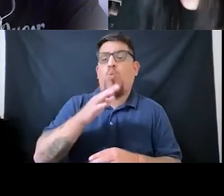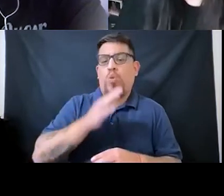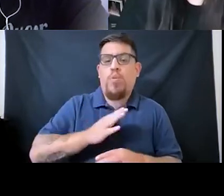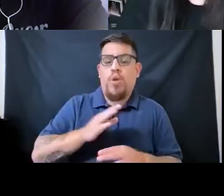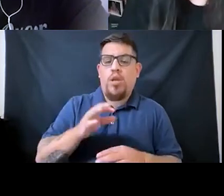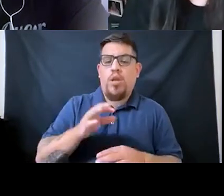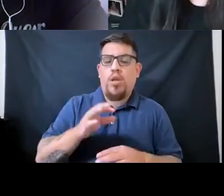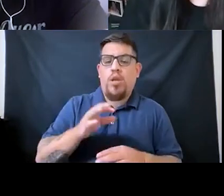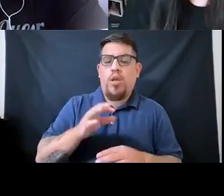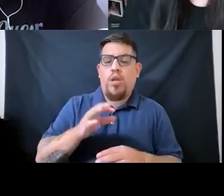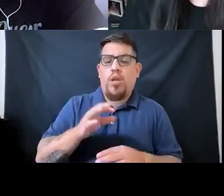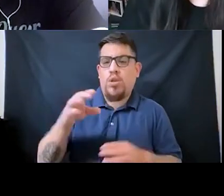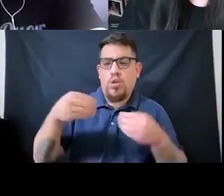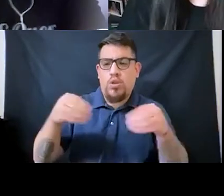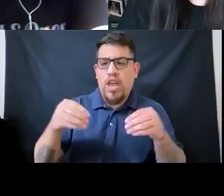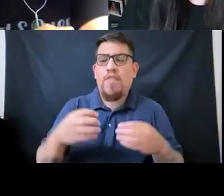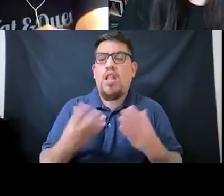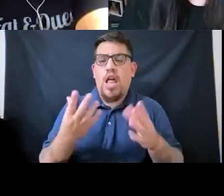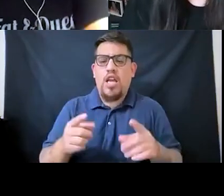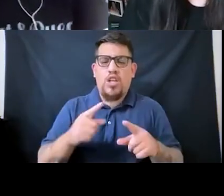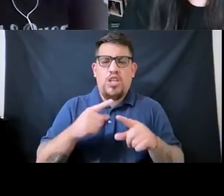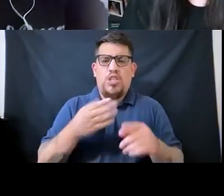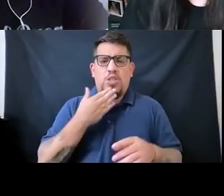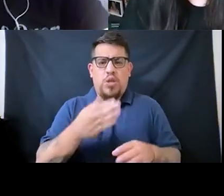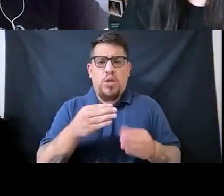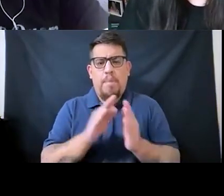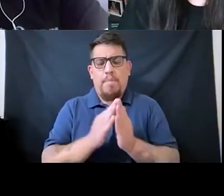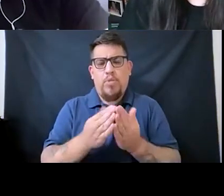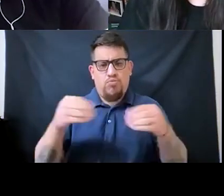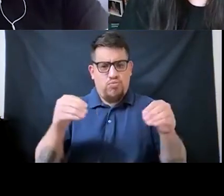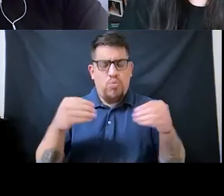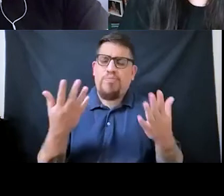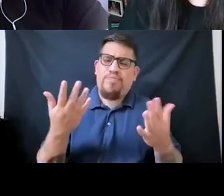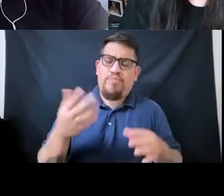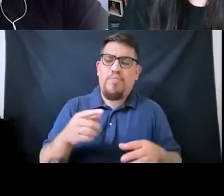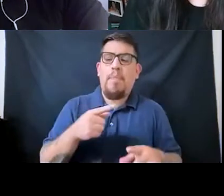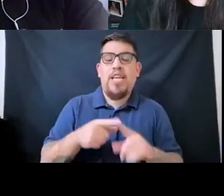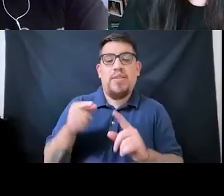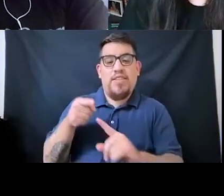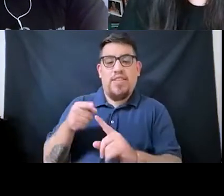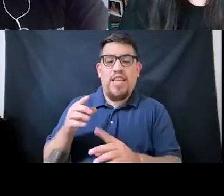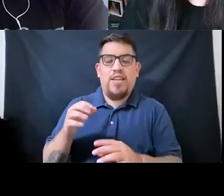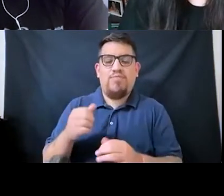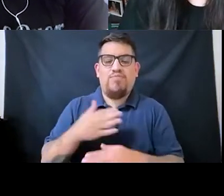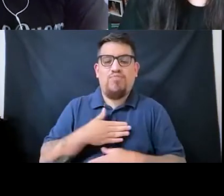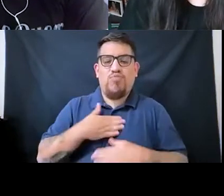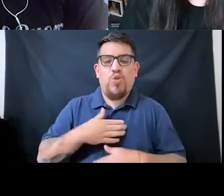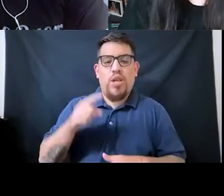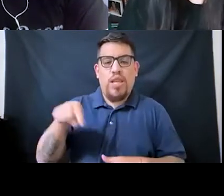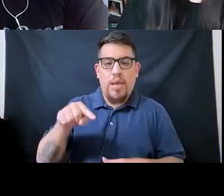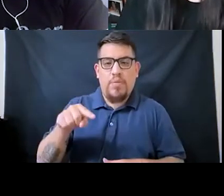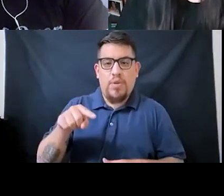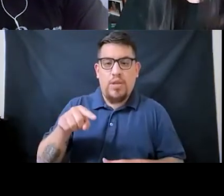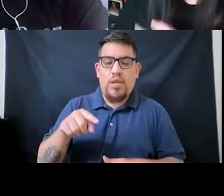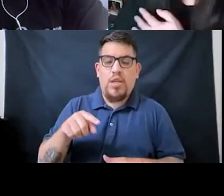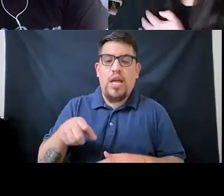We have a lot of great bookstores in Chicago, really. But I like them particularly. I order a lot from